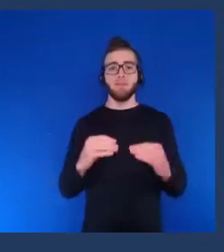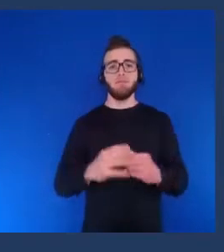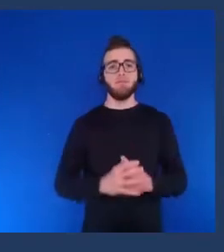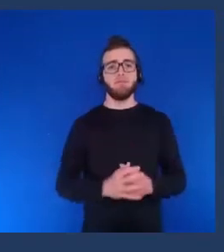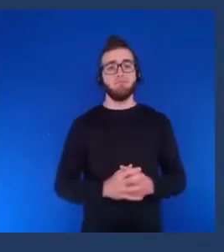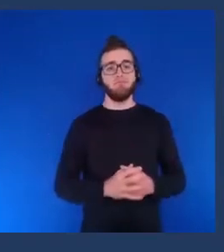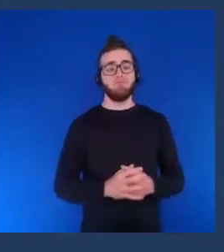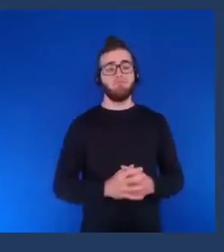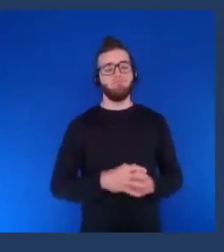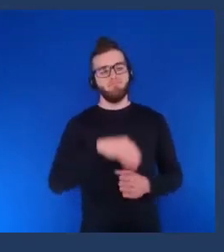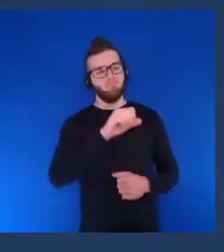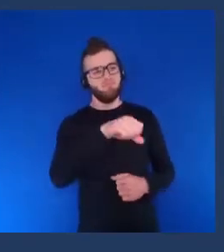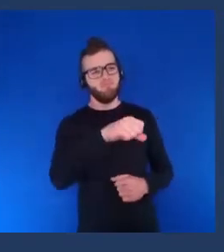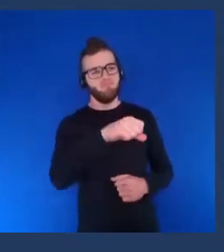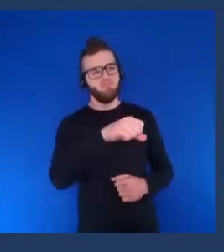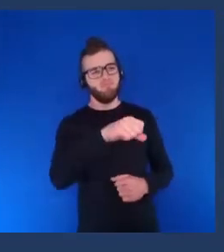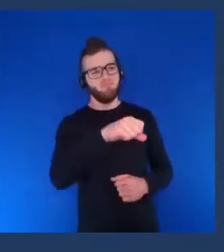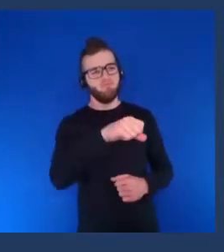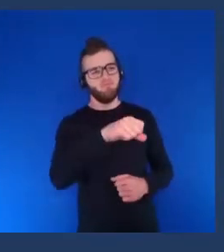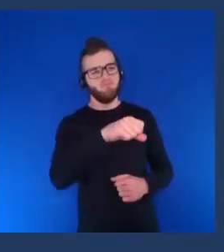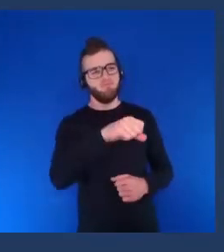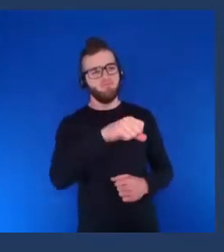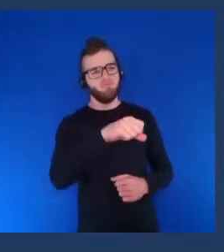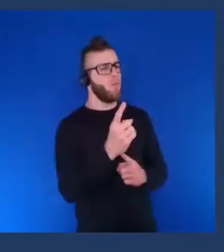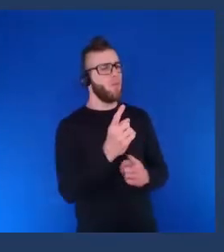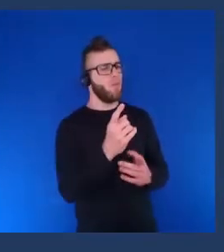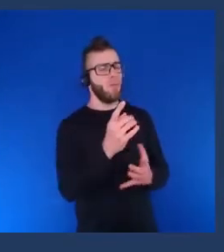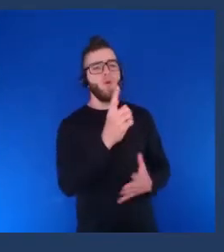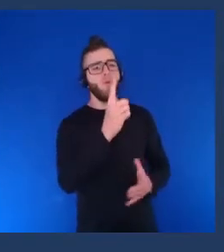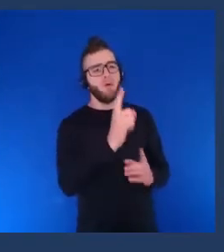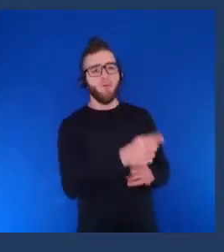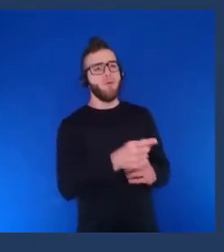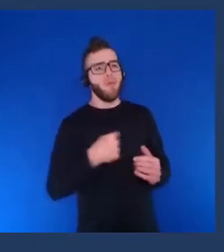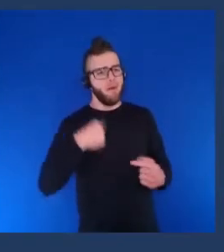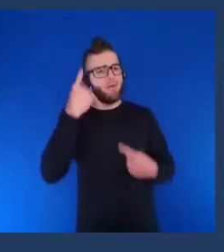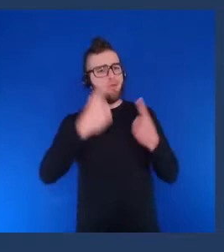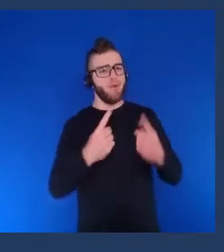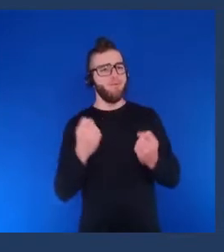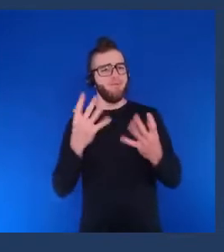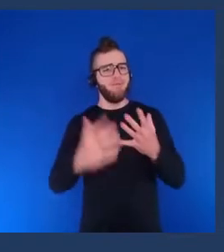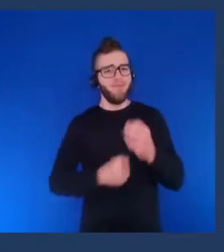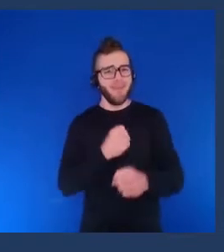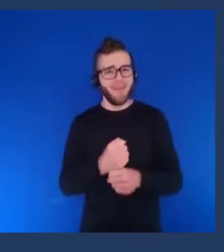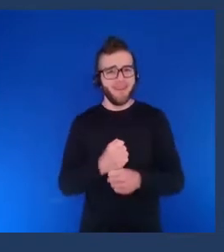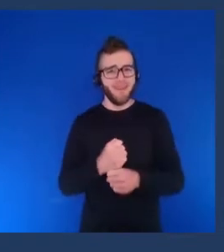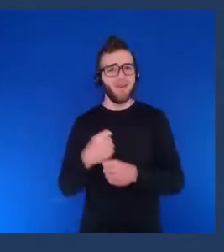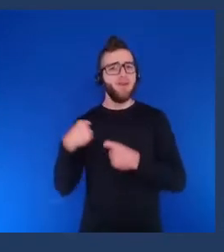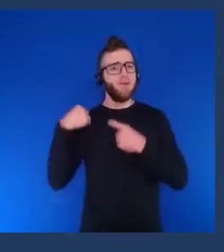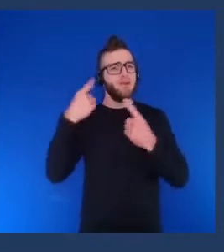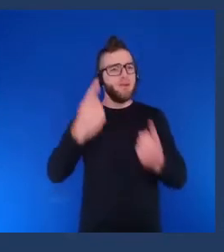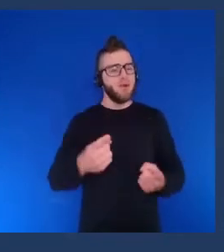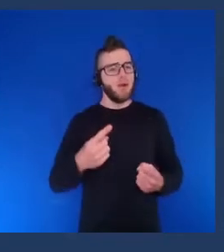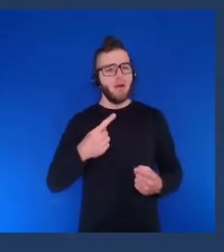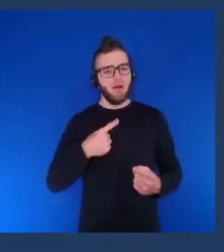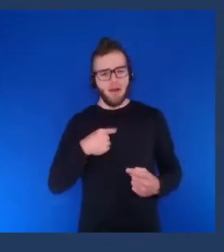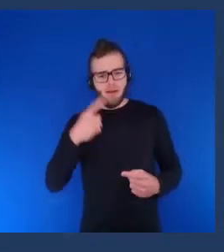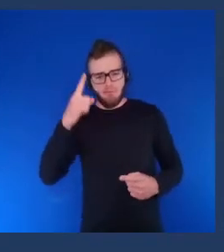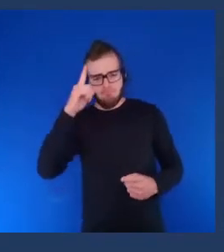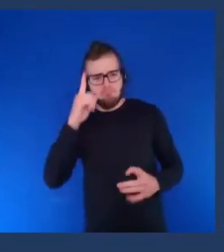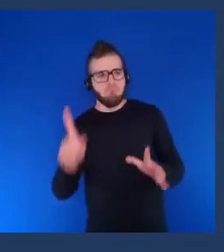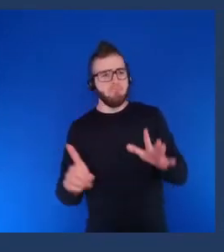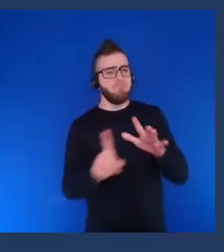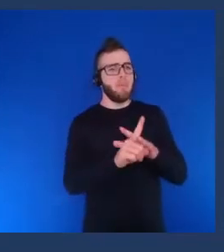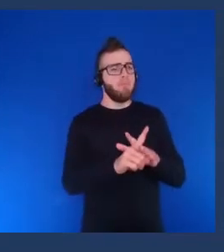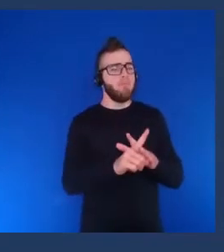years. For years, I knew there would be a moment when I could hopefully find the right vehicle to tell the rest of my story. And here I